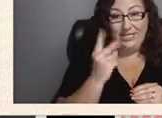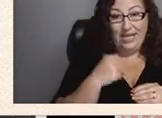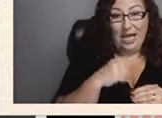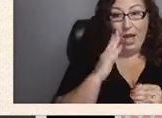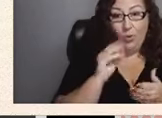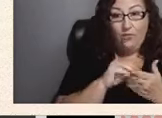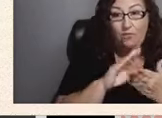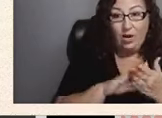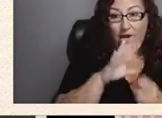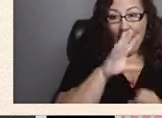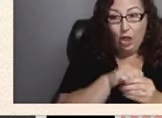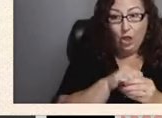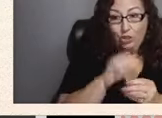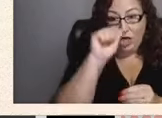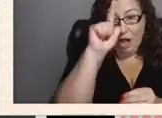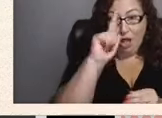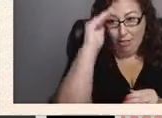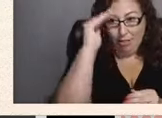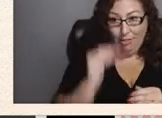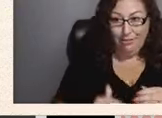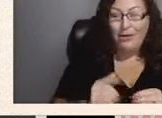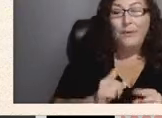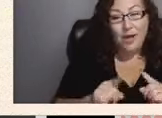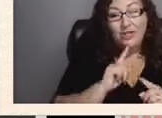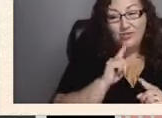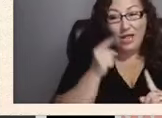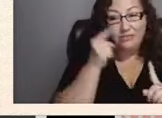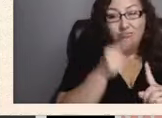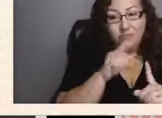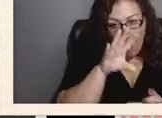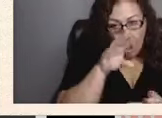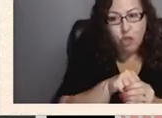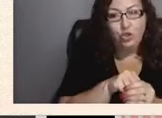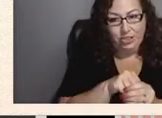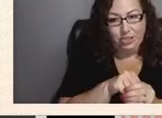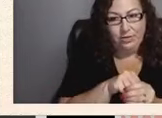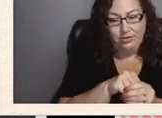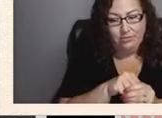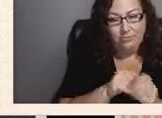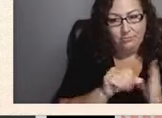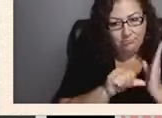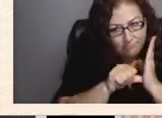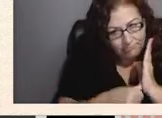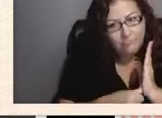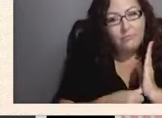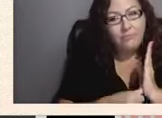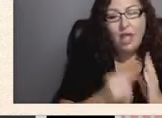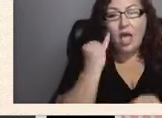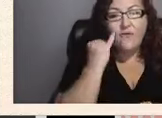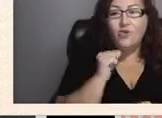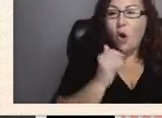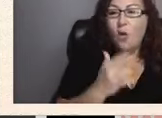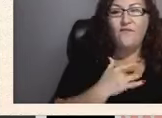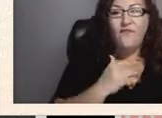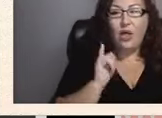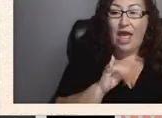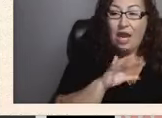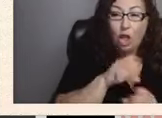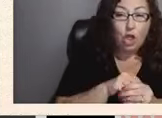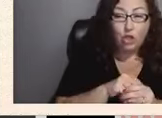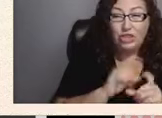up and down that page. It is all about inclusion. So, if you don't feel that inclusion gives a sense